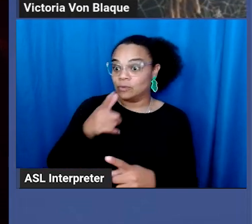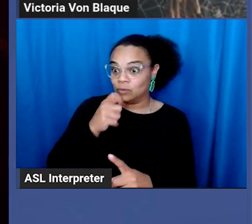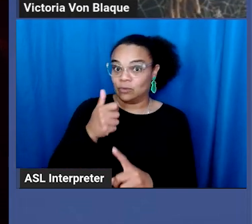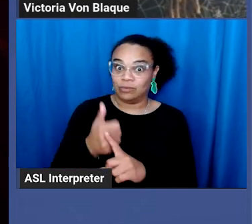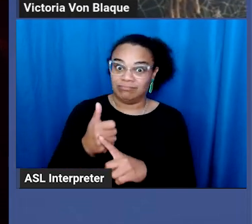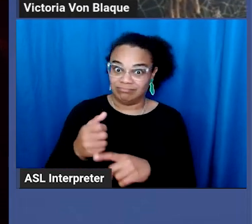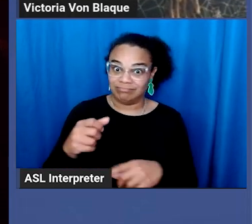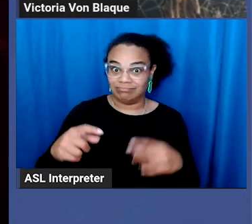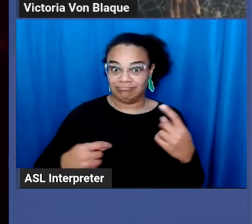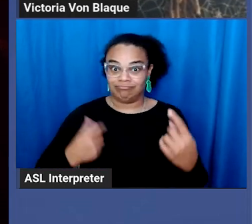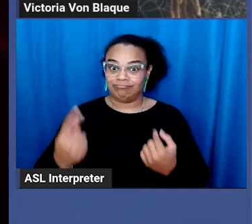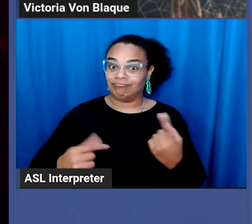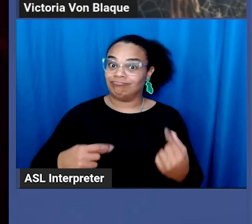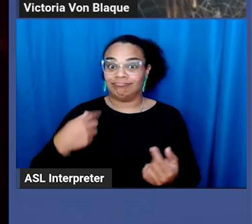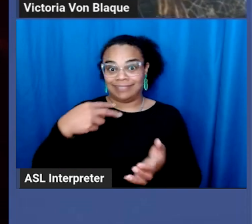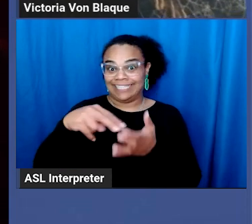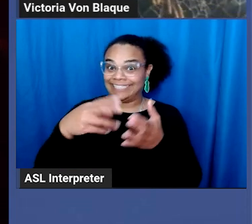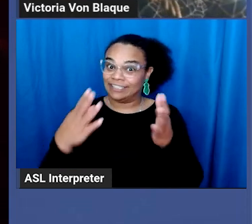exotic dancer?